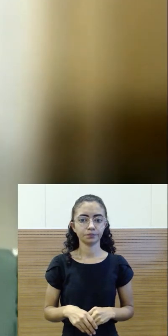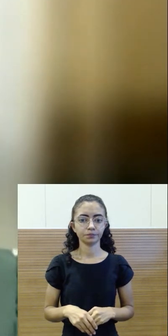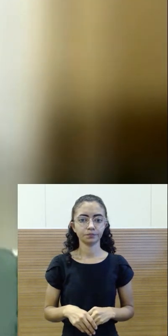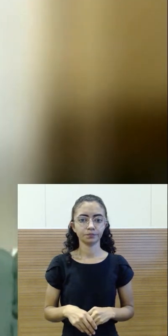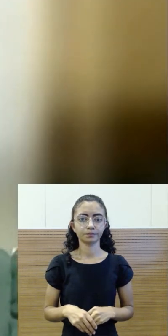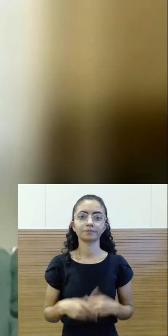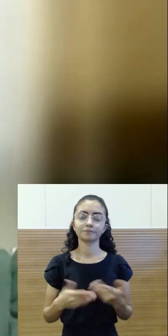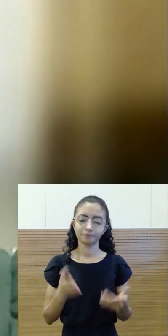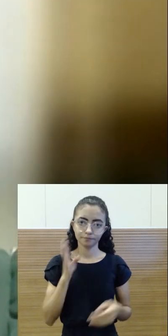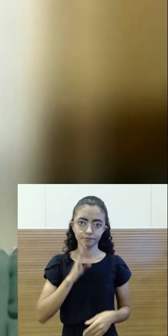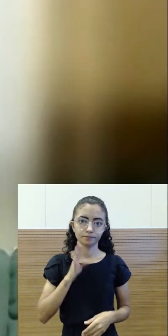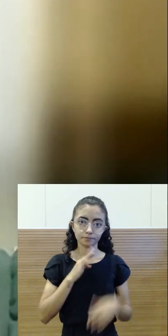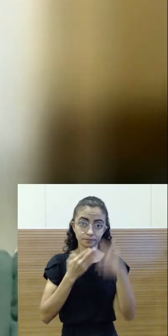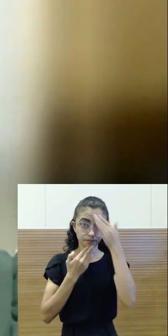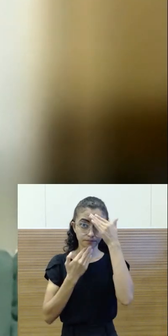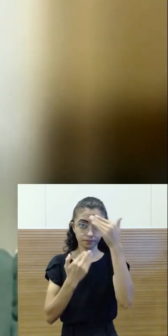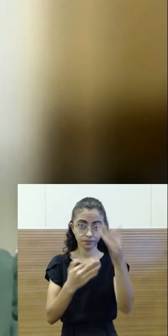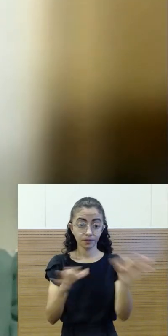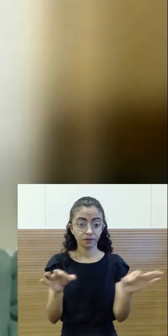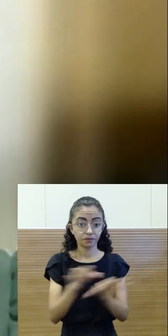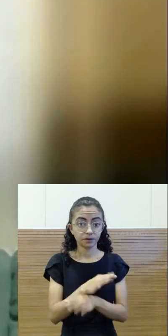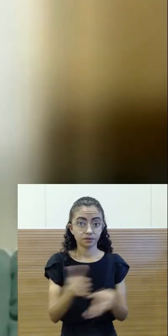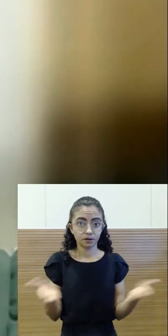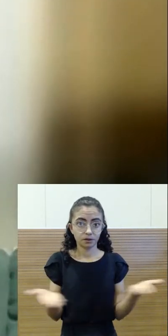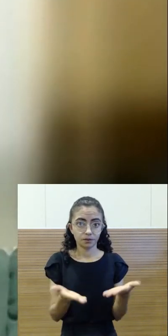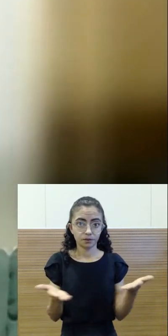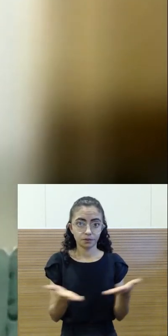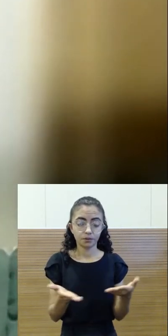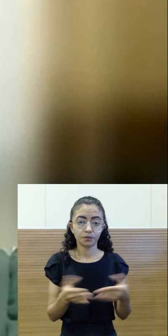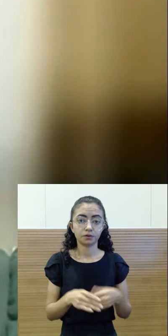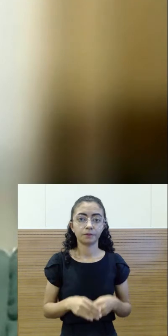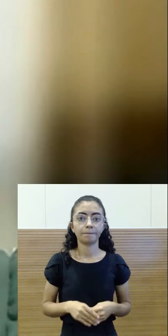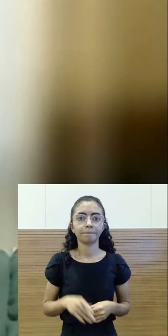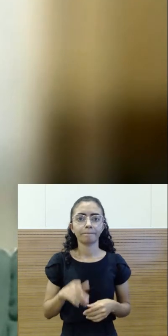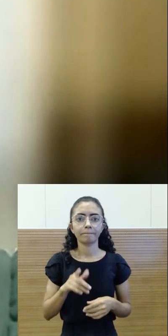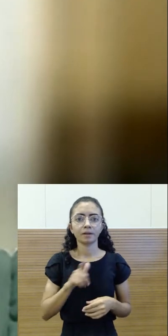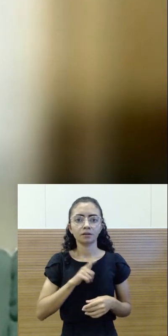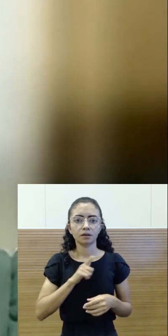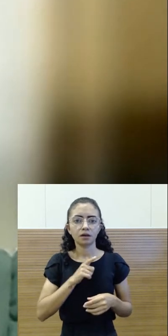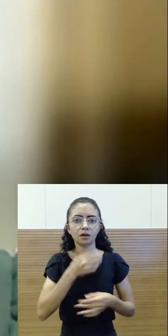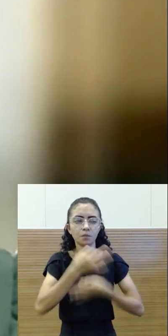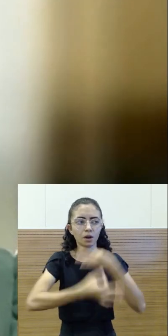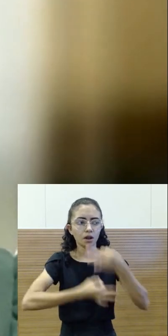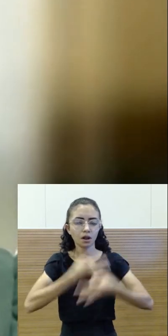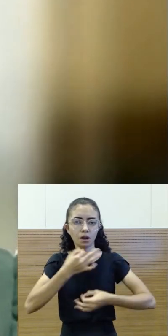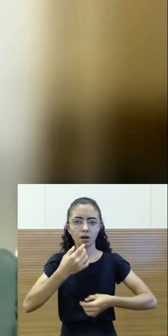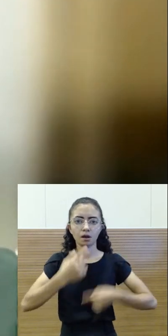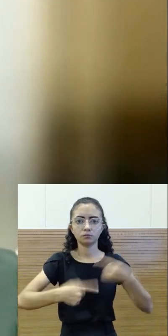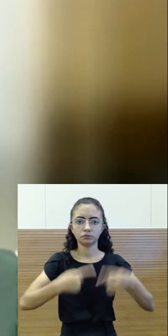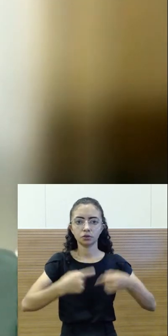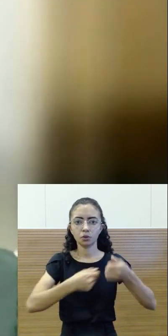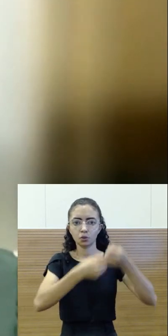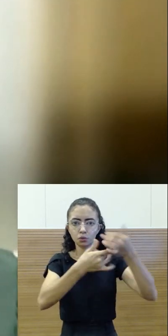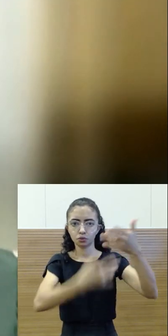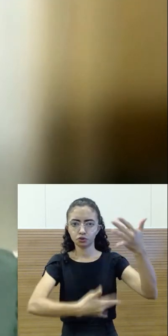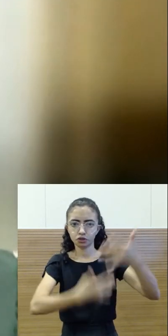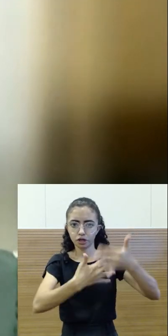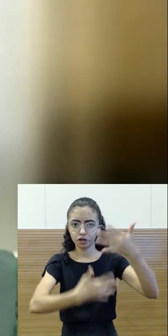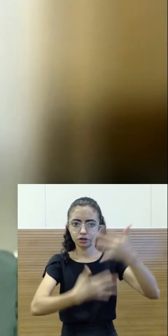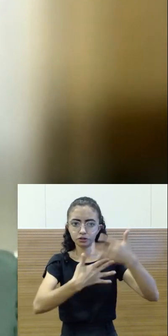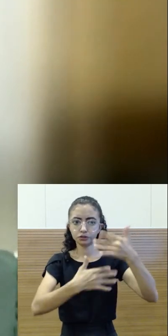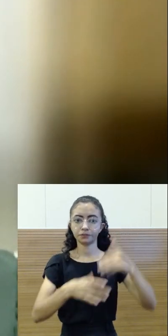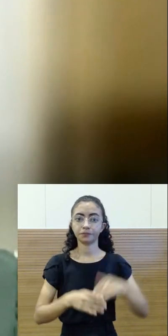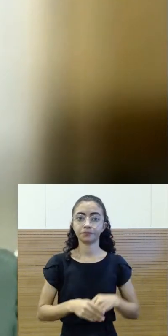Legal, muito you, sir. obrigada. Para nós encerrarmos esse bloco, And first, to close this block, I believe there are a couple of comments on chat.